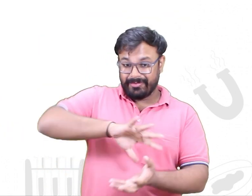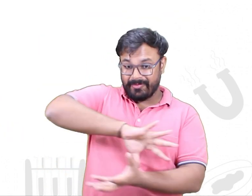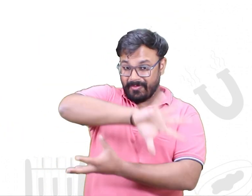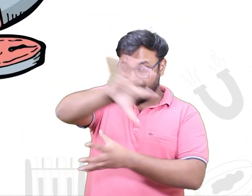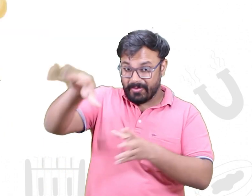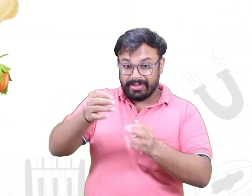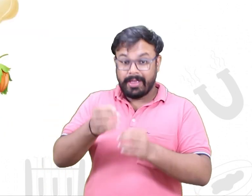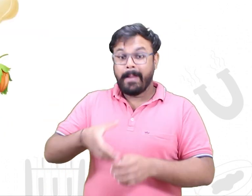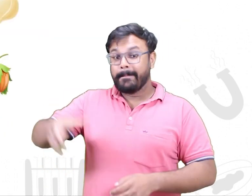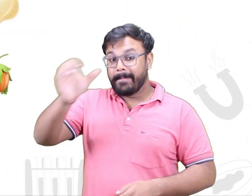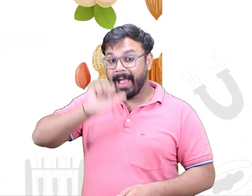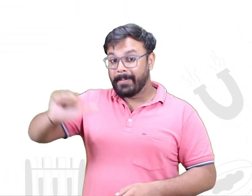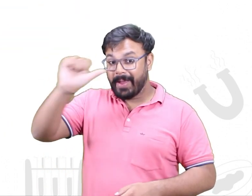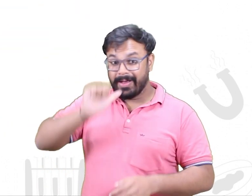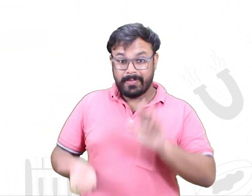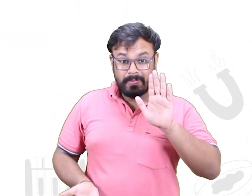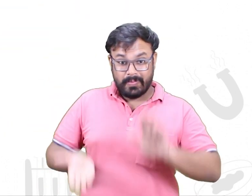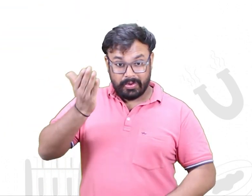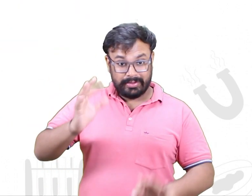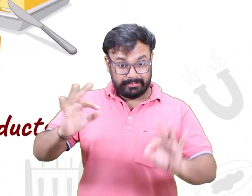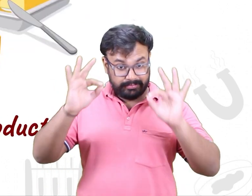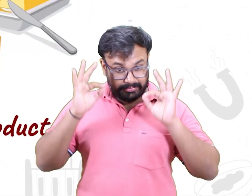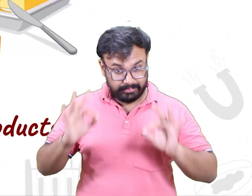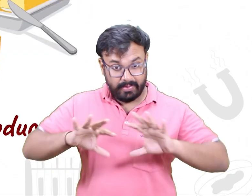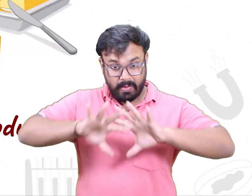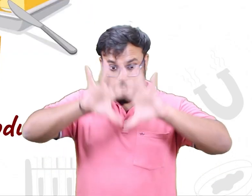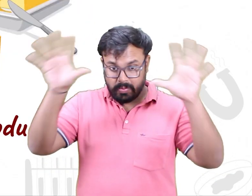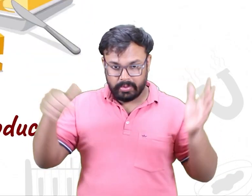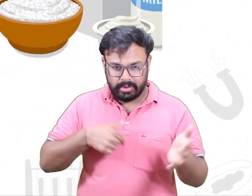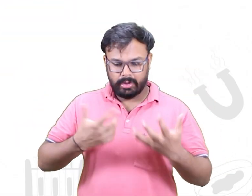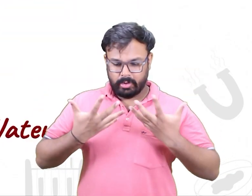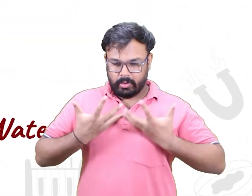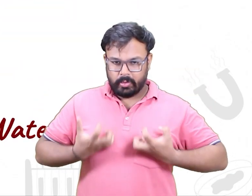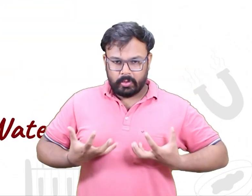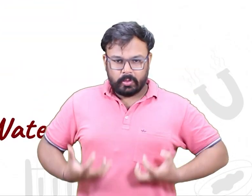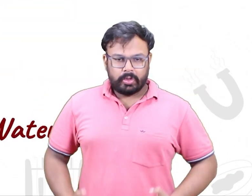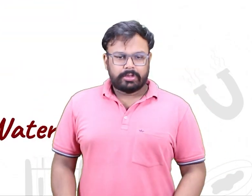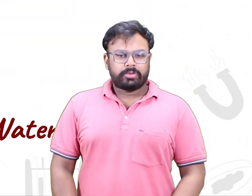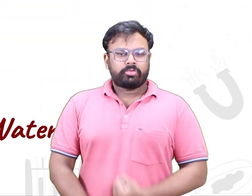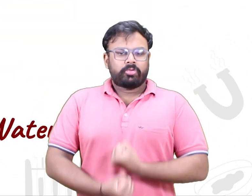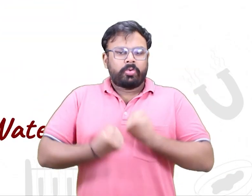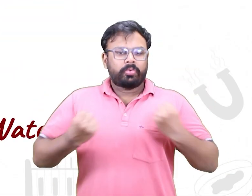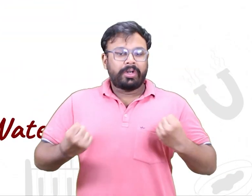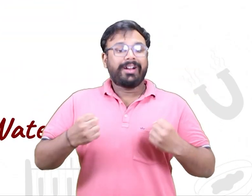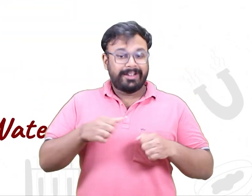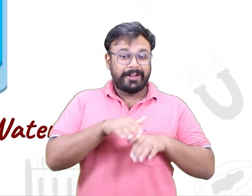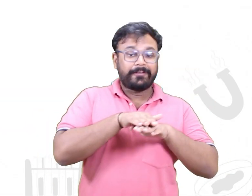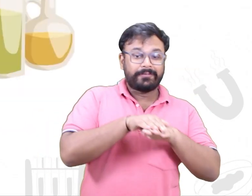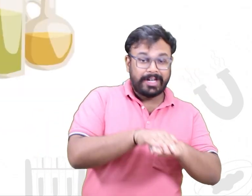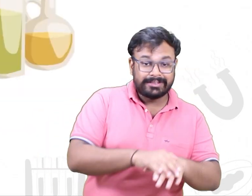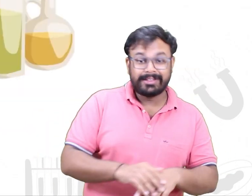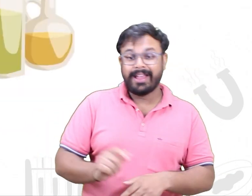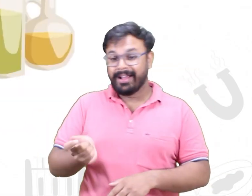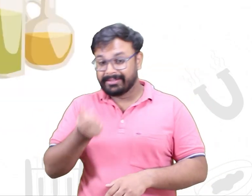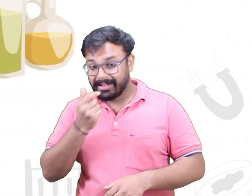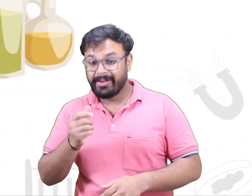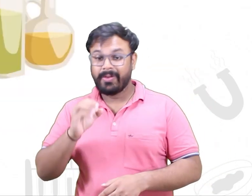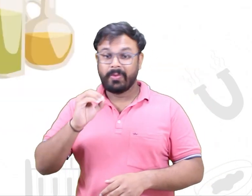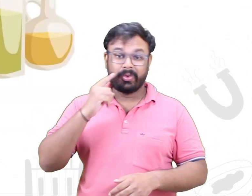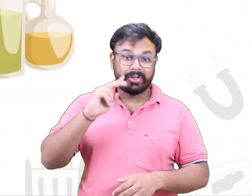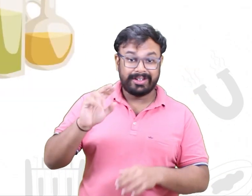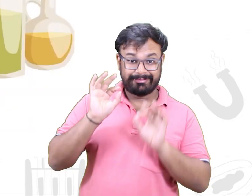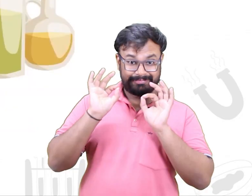nuts, low-fat milk and dairy products and enough water. Intake of healthy fats found in